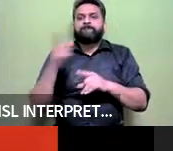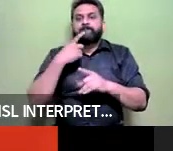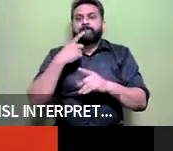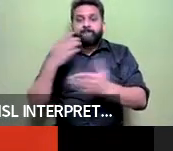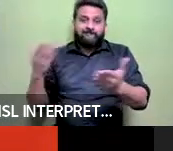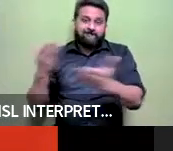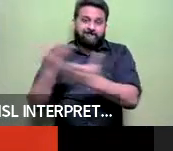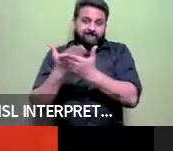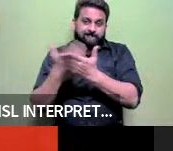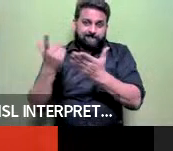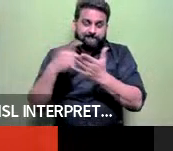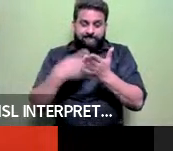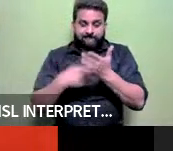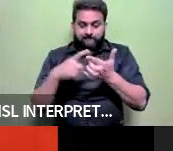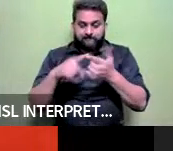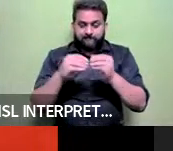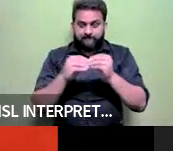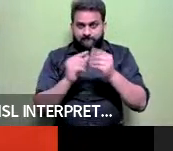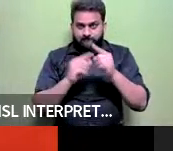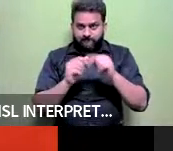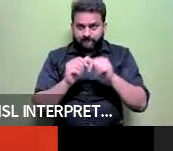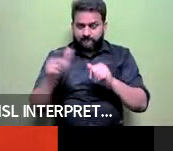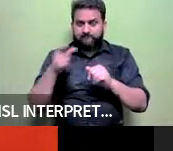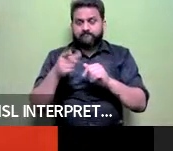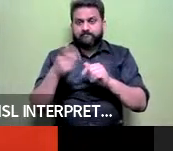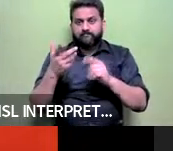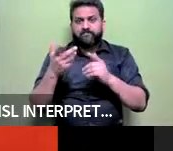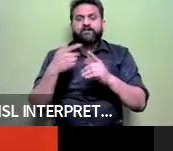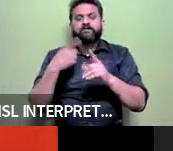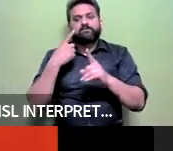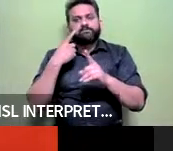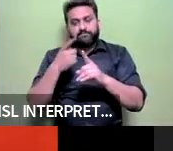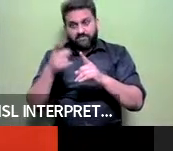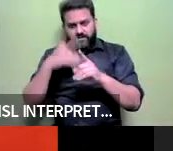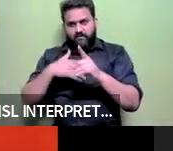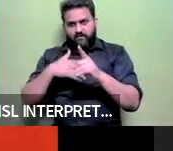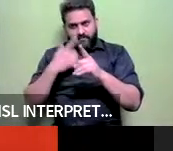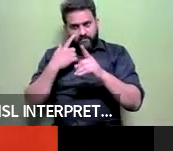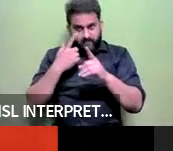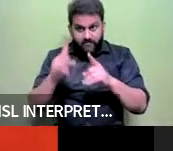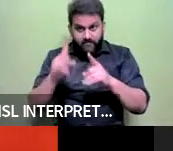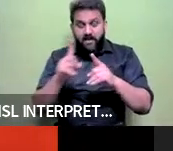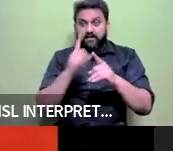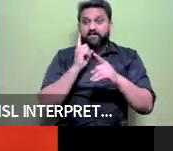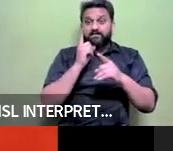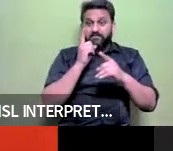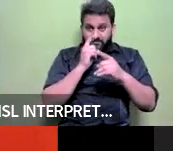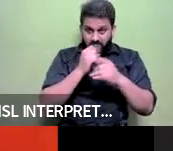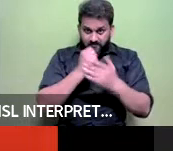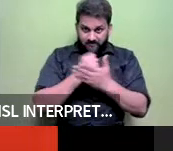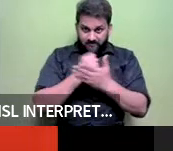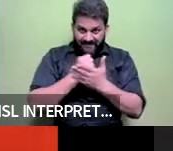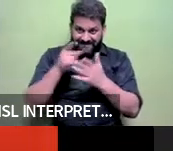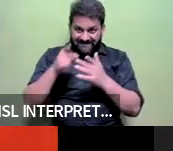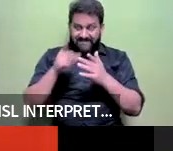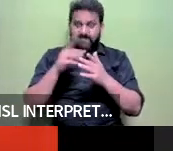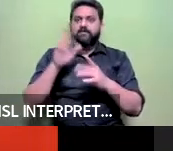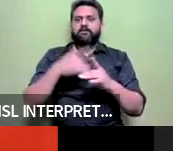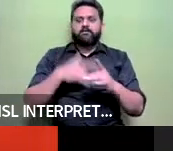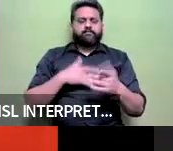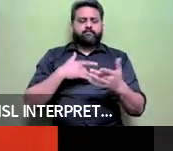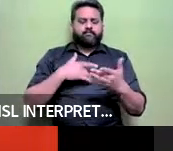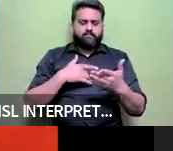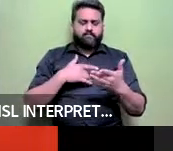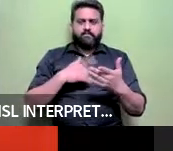argument, rebuttal, you have to only pick on that one. So you feel of that, but with practice, you will have that feel also. You will know